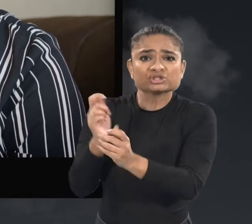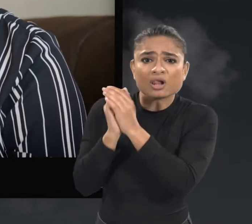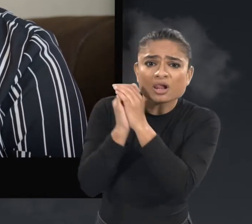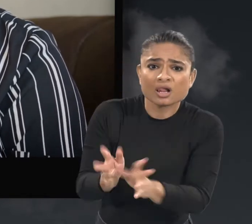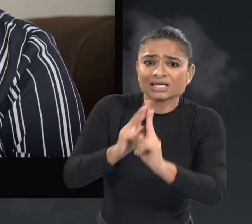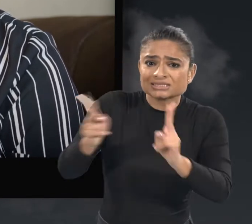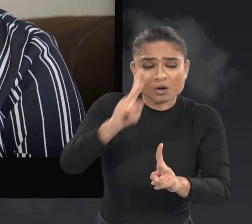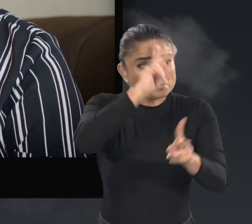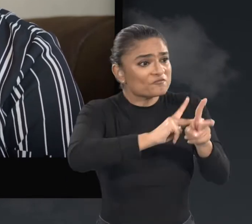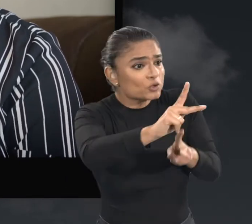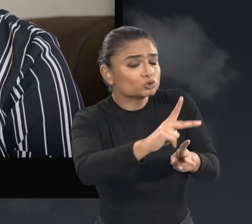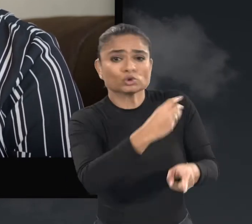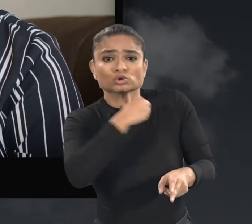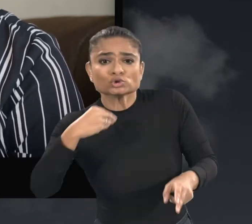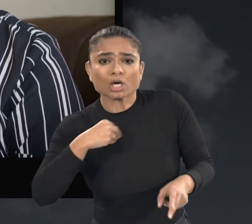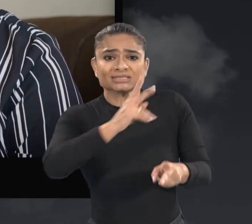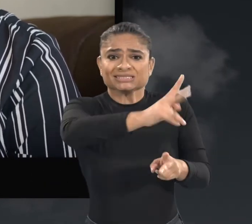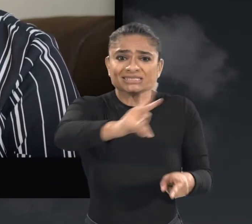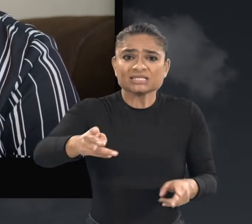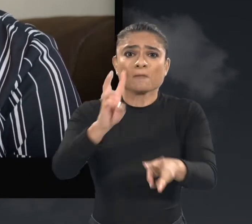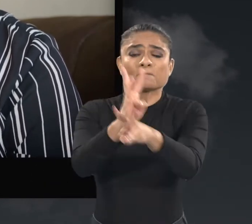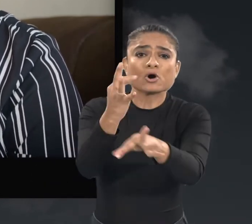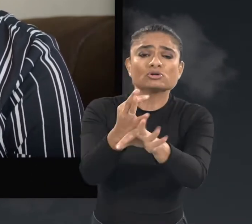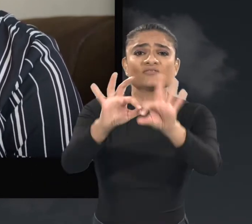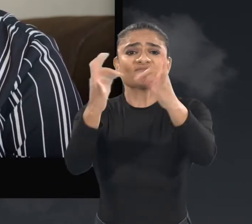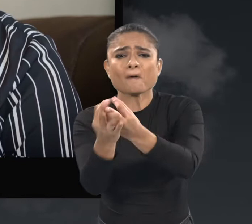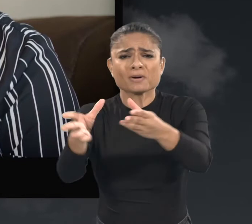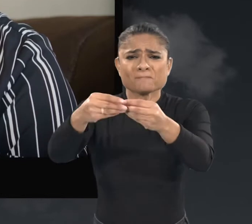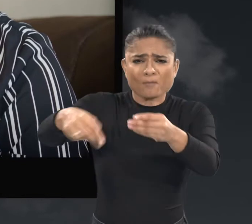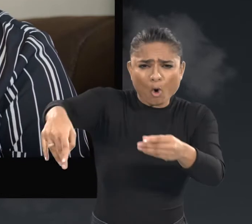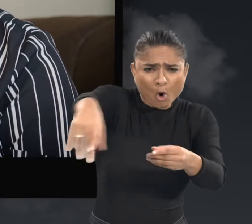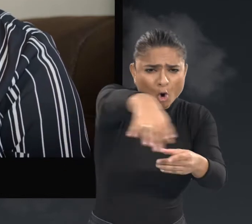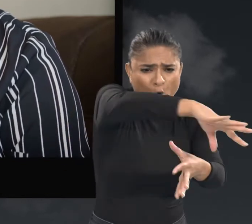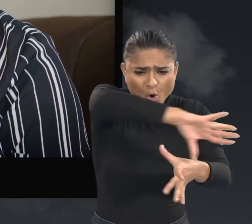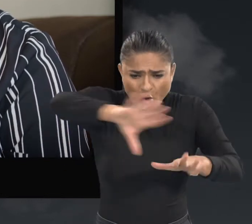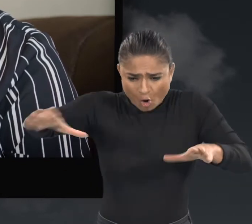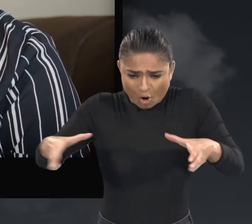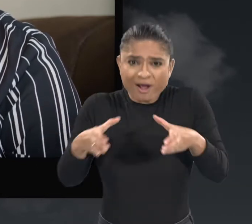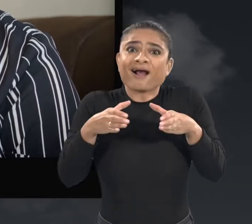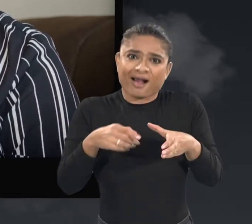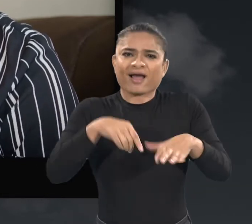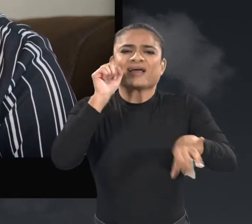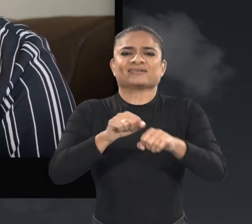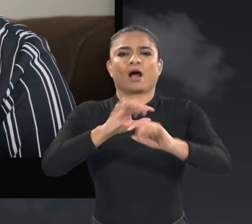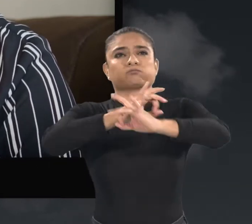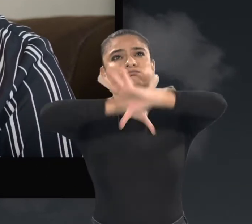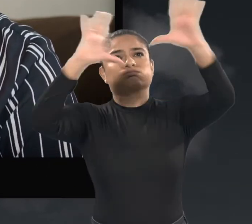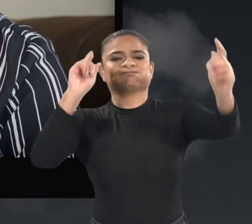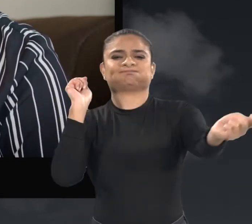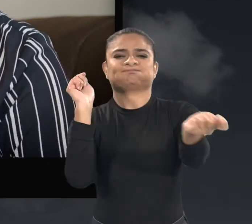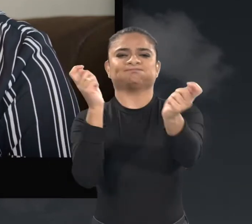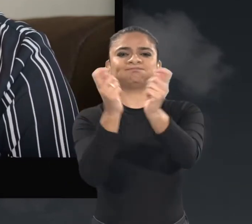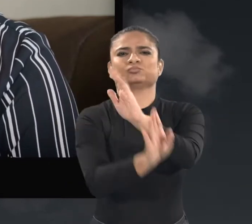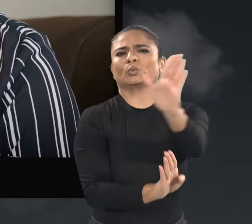leaders, professionals in the field, community, family members, and us. Only then can we really change things